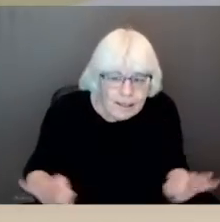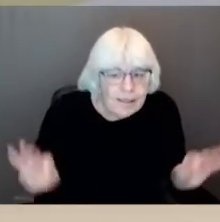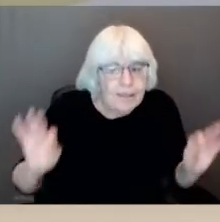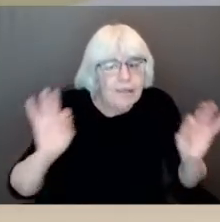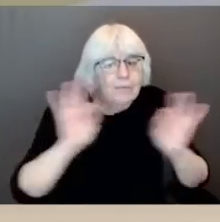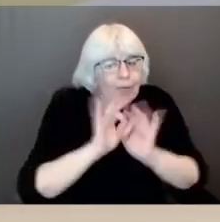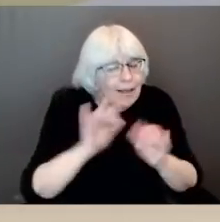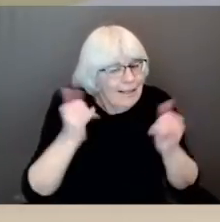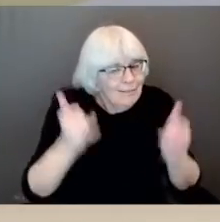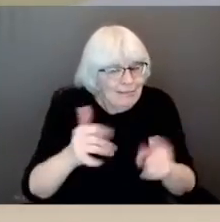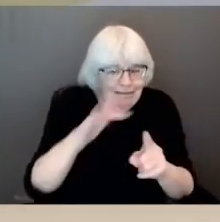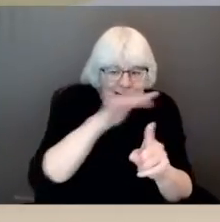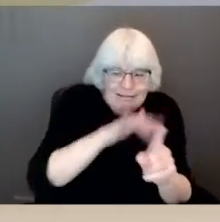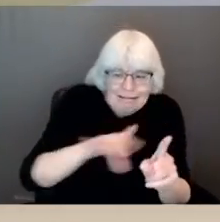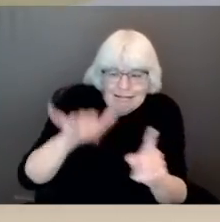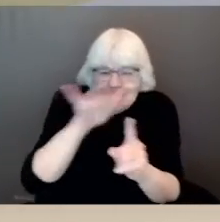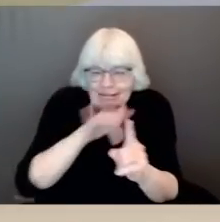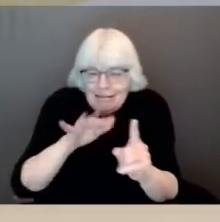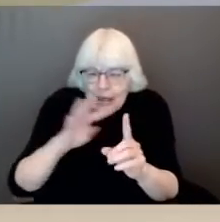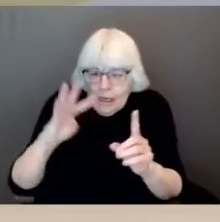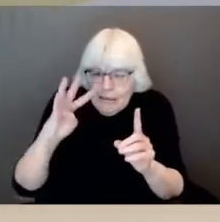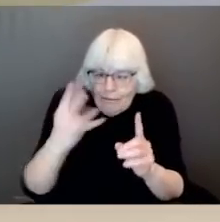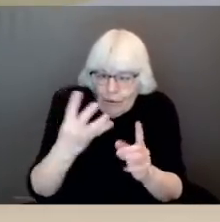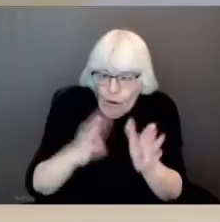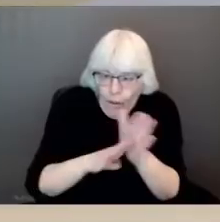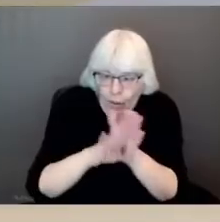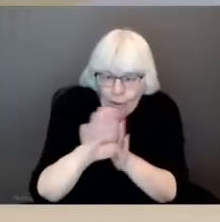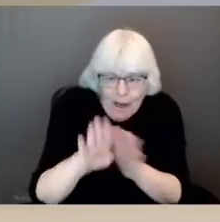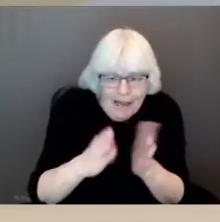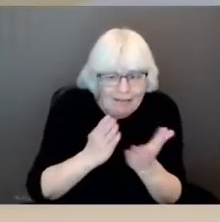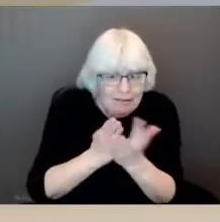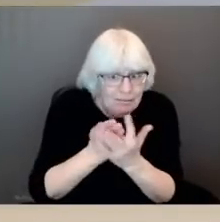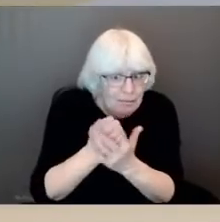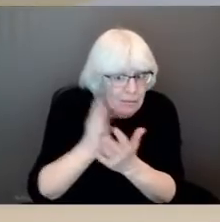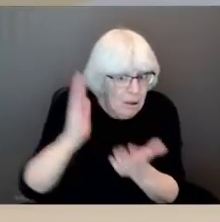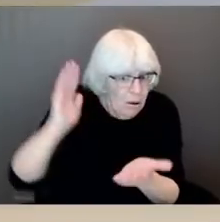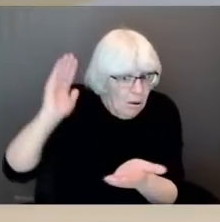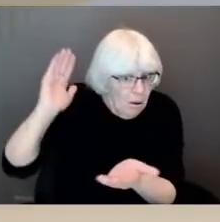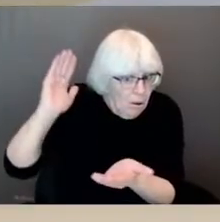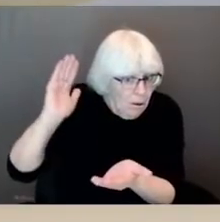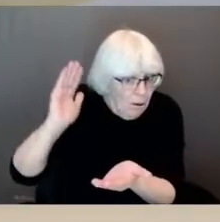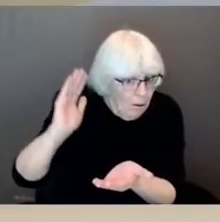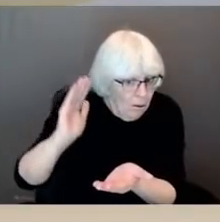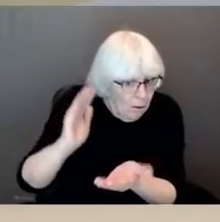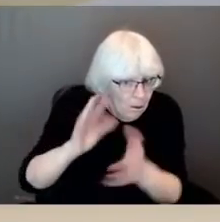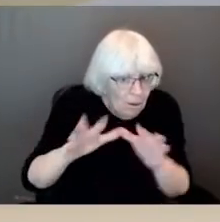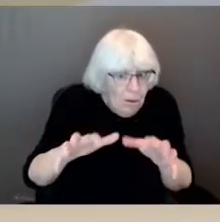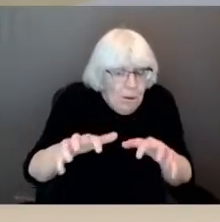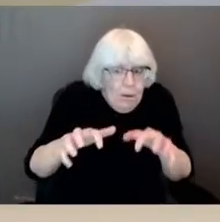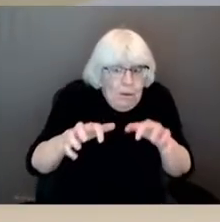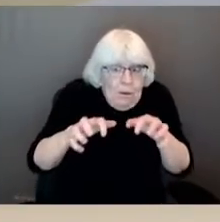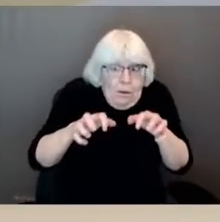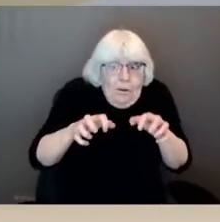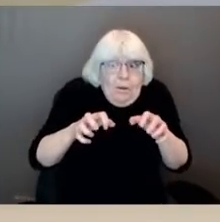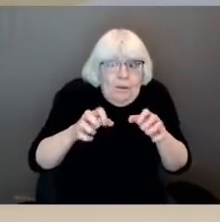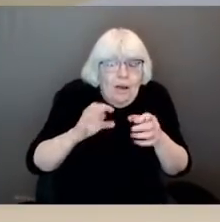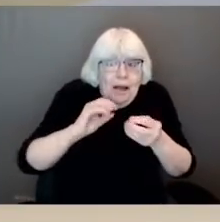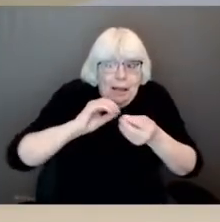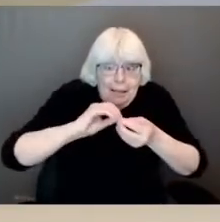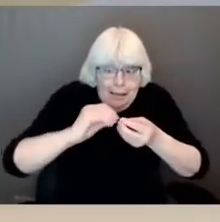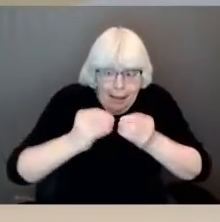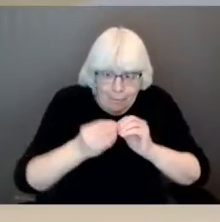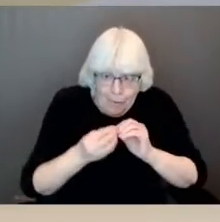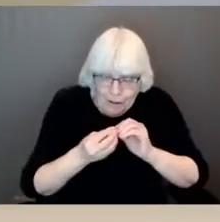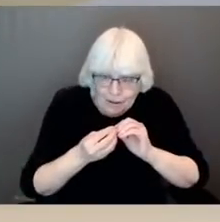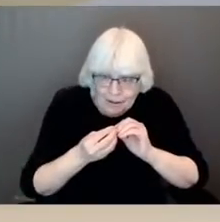wave and we're not seeing the rates continuing to increase and hospitalizations increase in